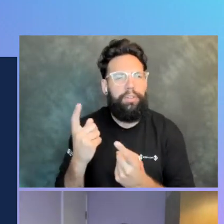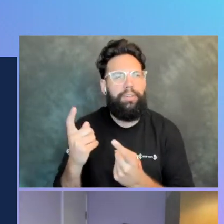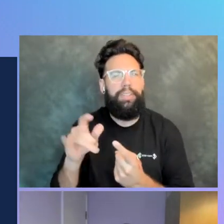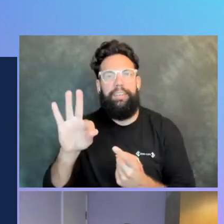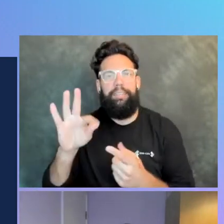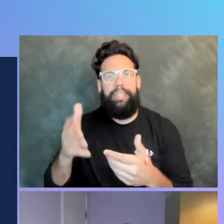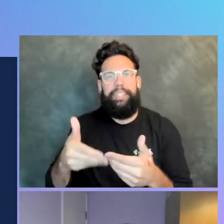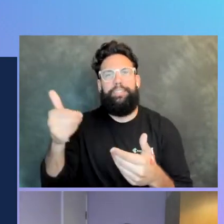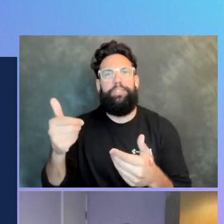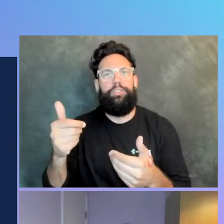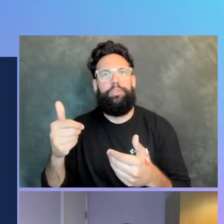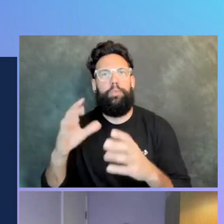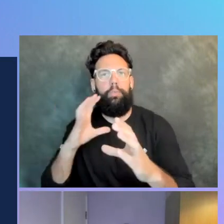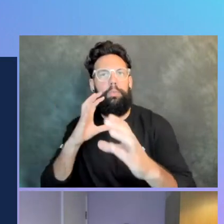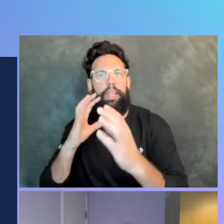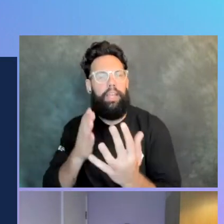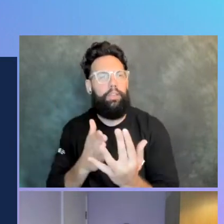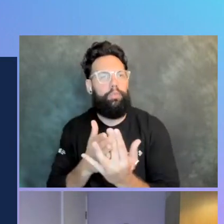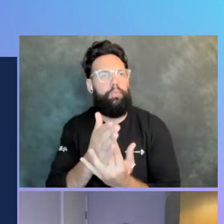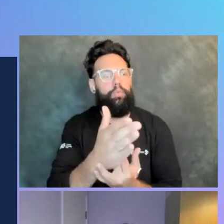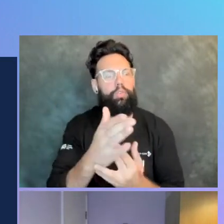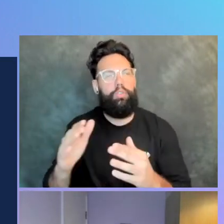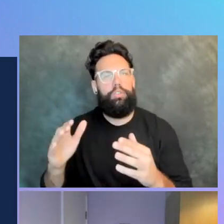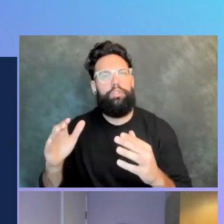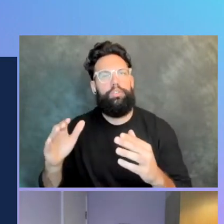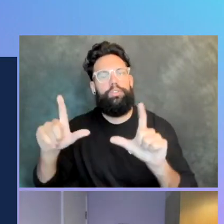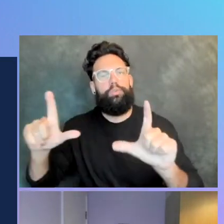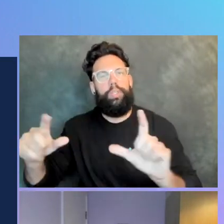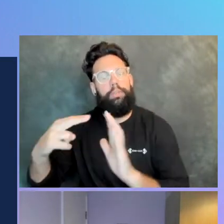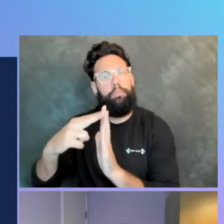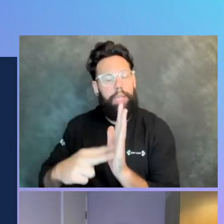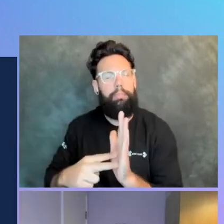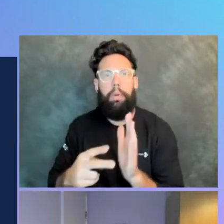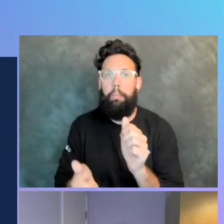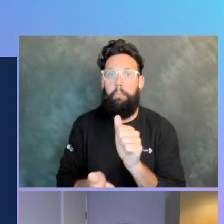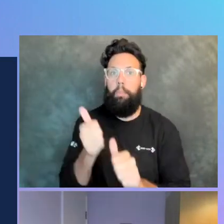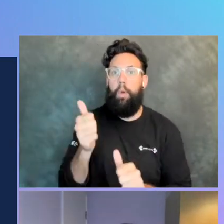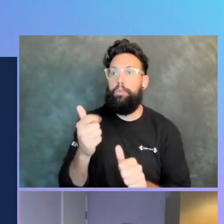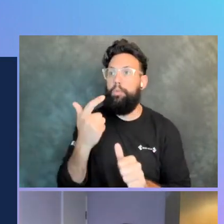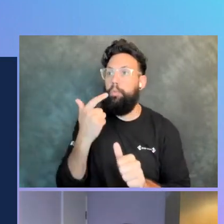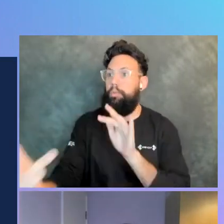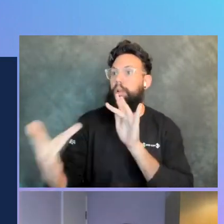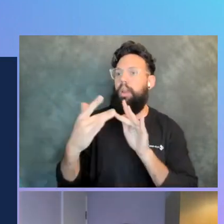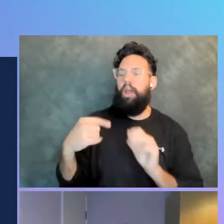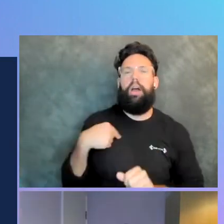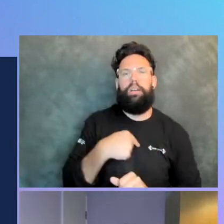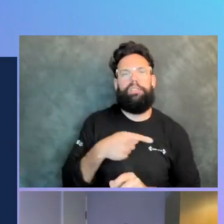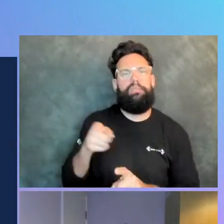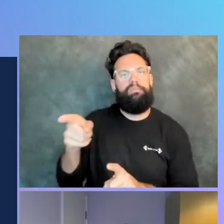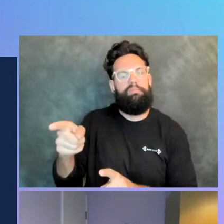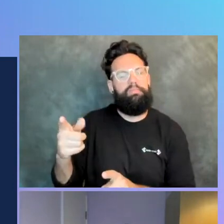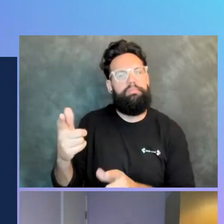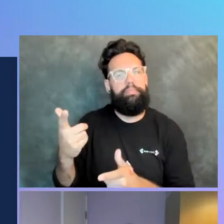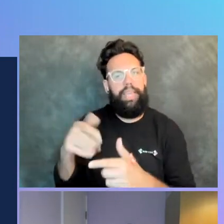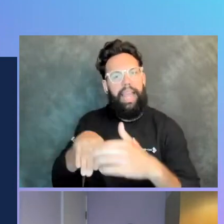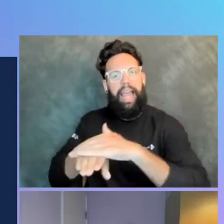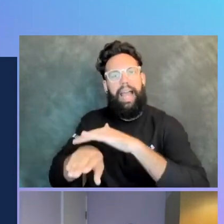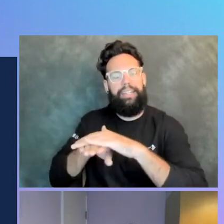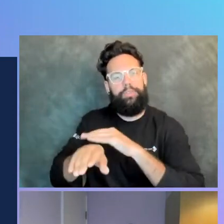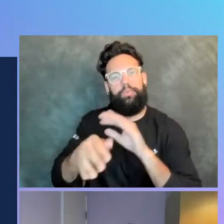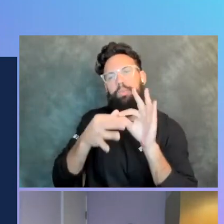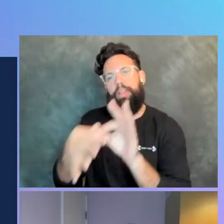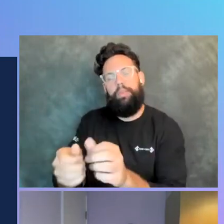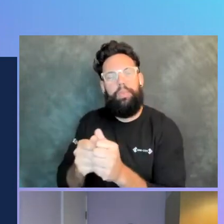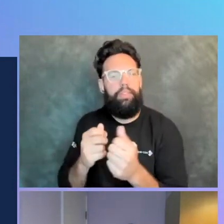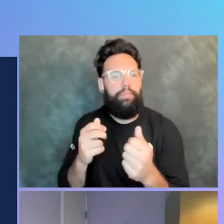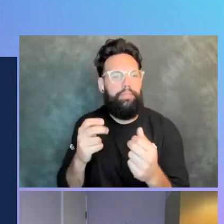day, but there's definitely a pattern, definitely more visual impairment that people reach out about. And of course, there are clients that